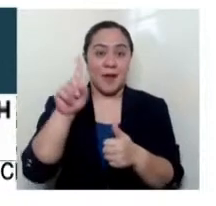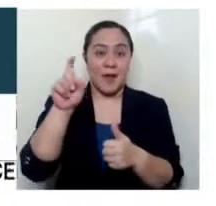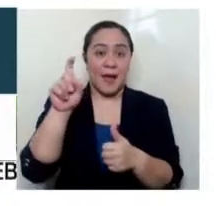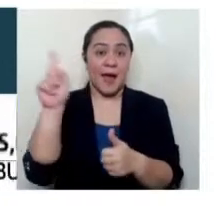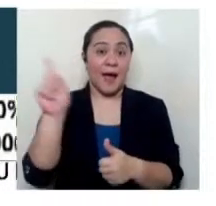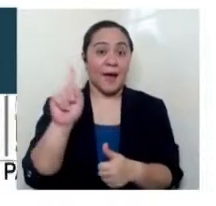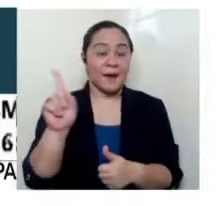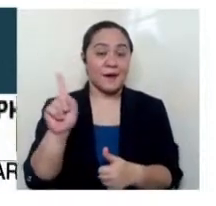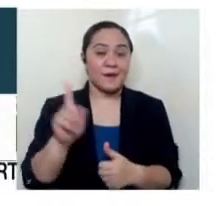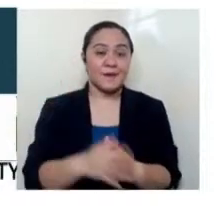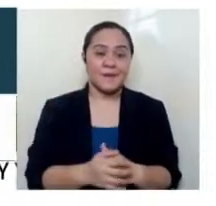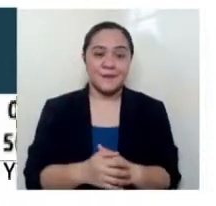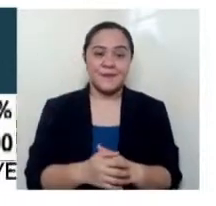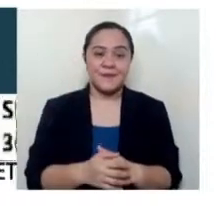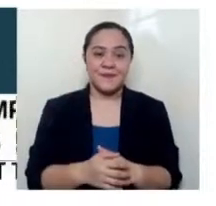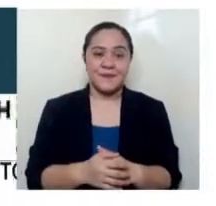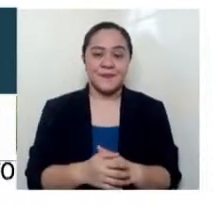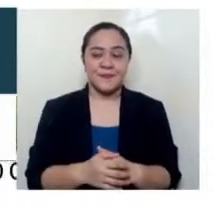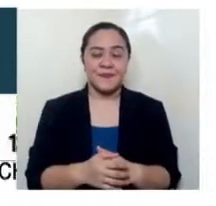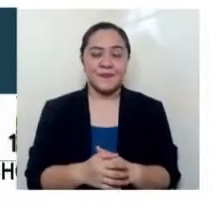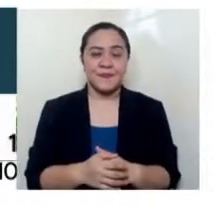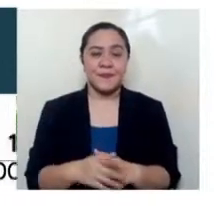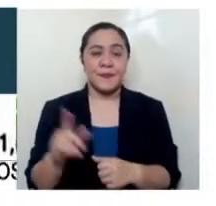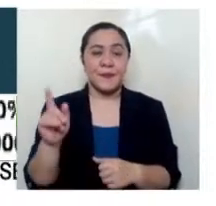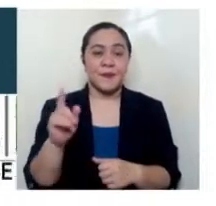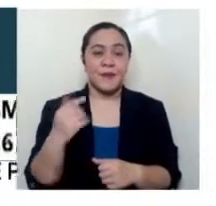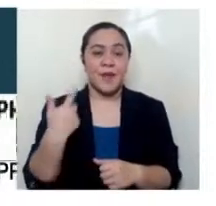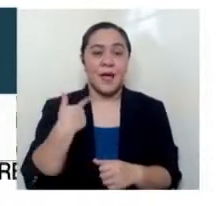dyan ay yung mga